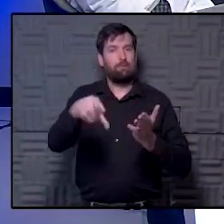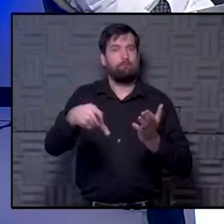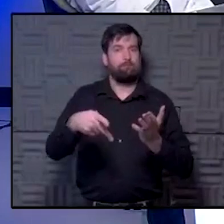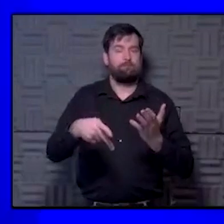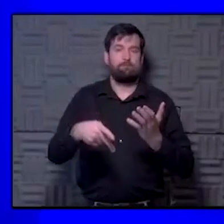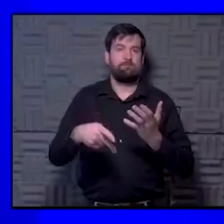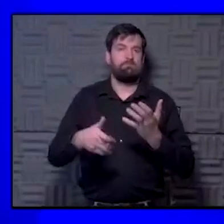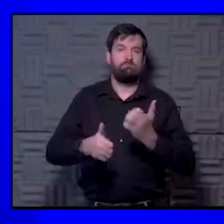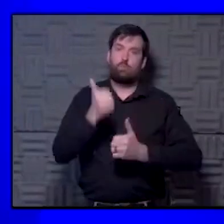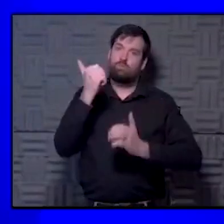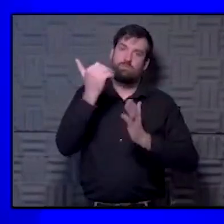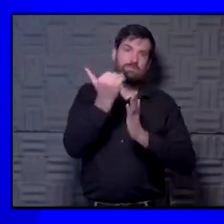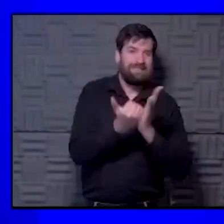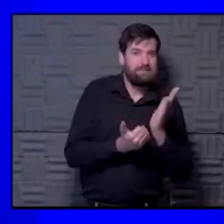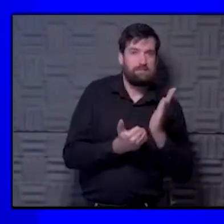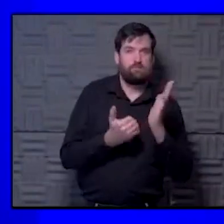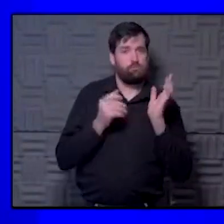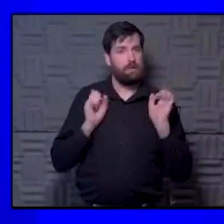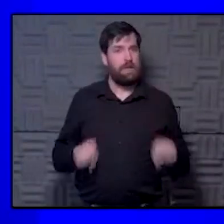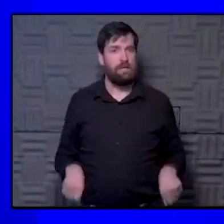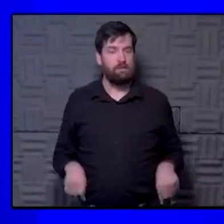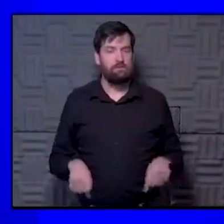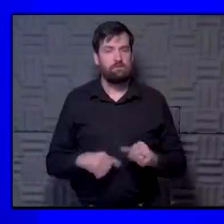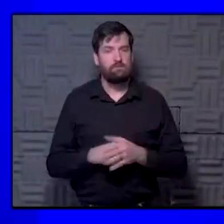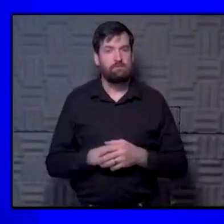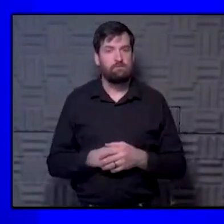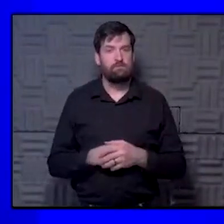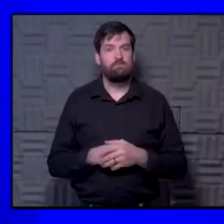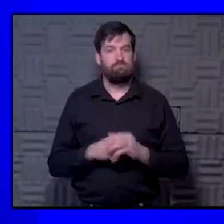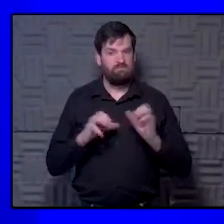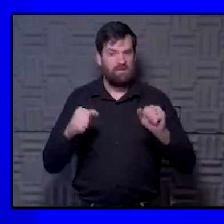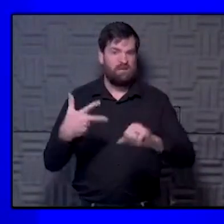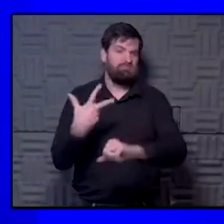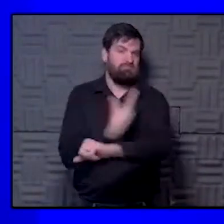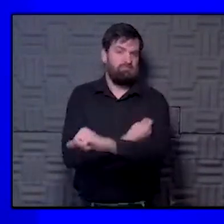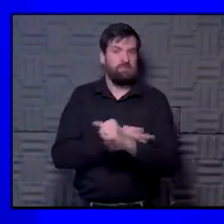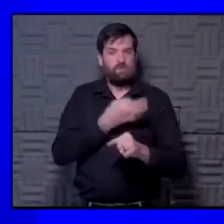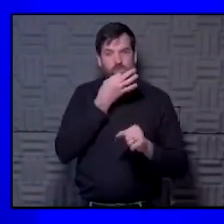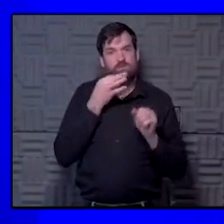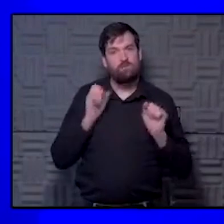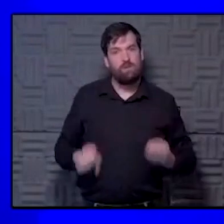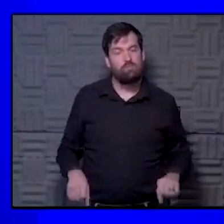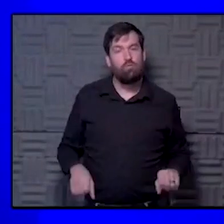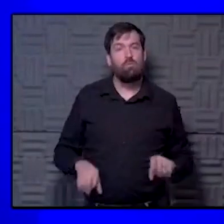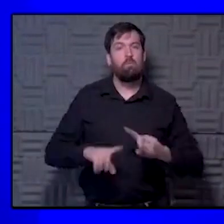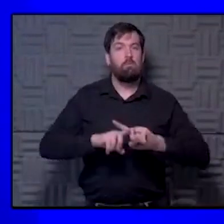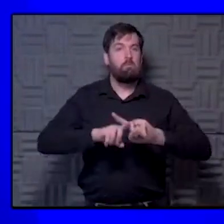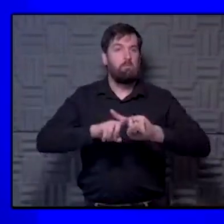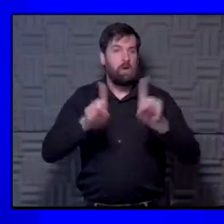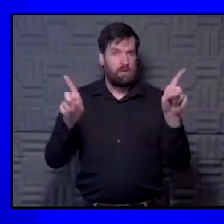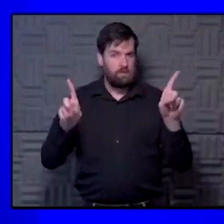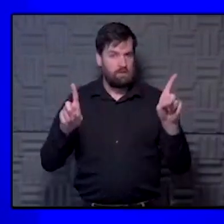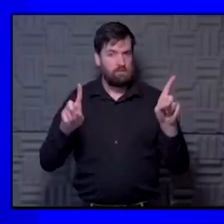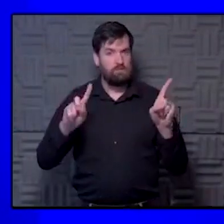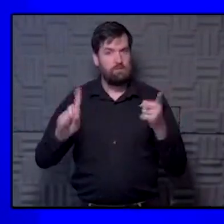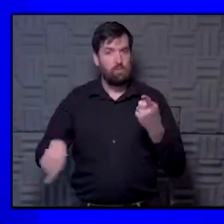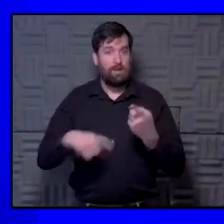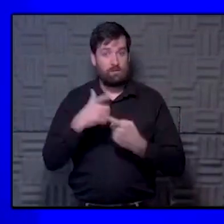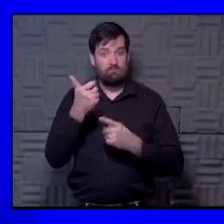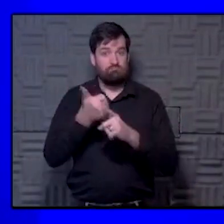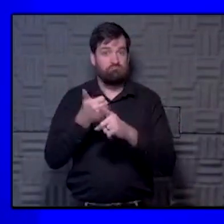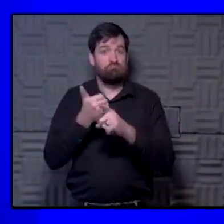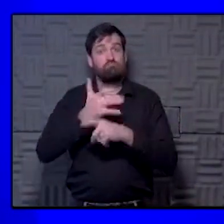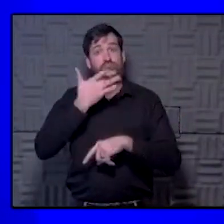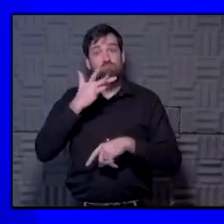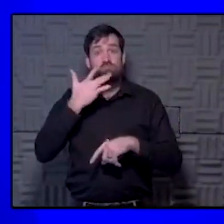of lists, alerts, et cetera, that you can, so that you can get a dose as soon as you can. But once you are fortunate enough to get that